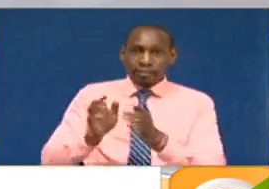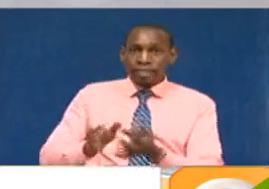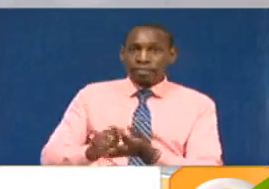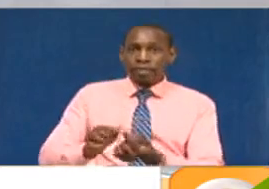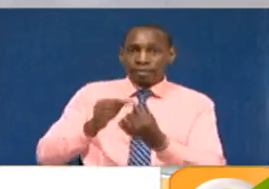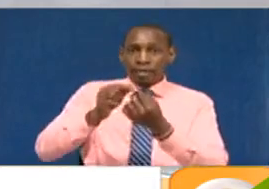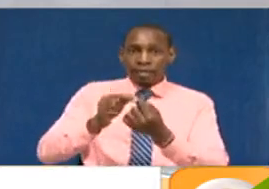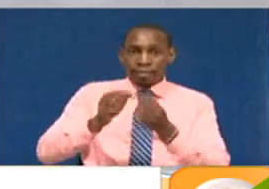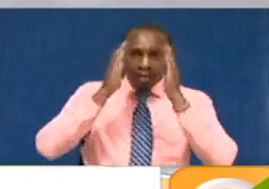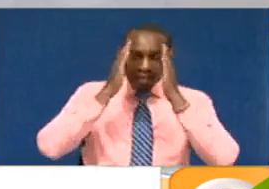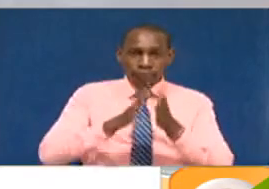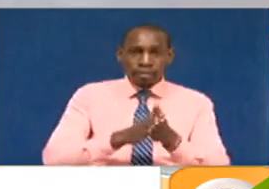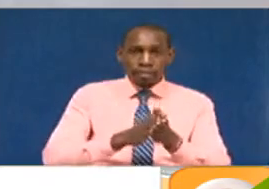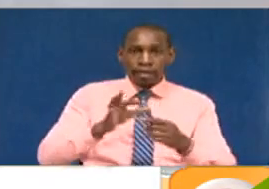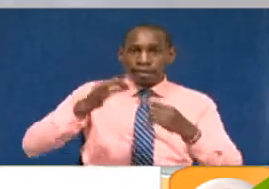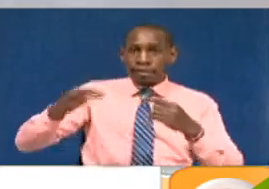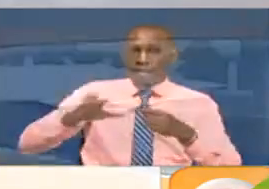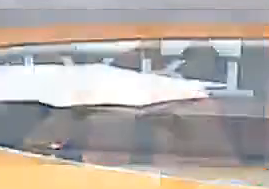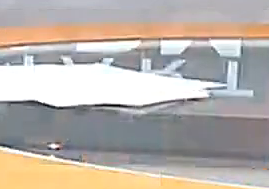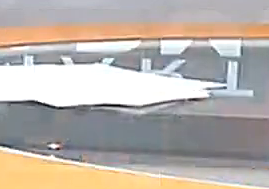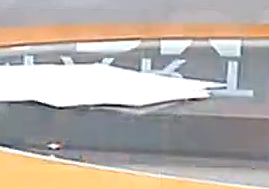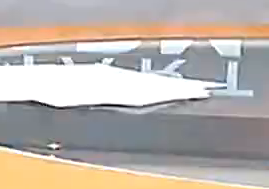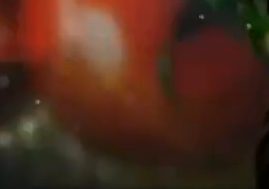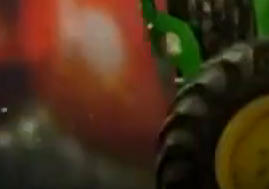special focus on vegetable seedlings.